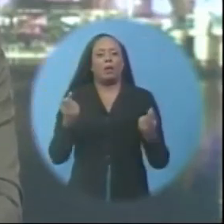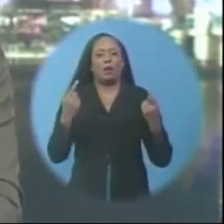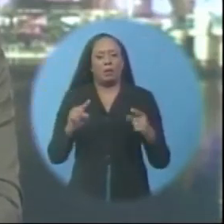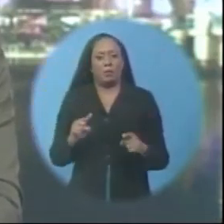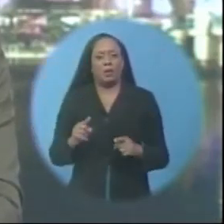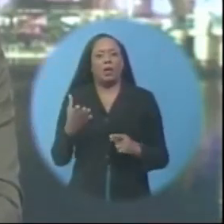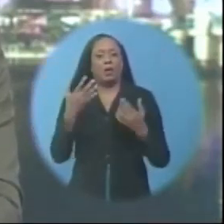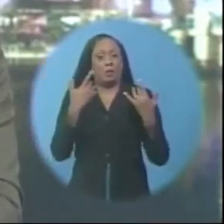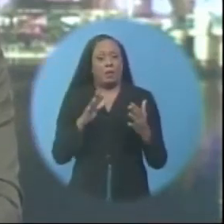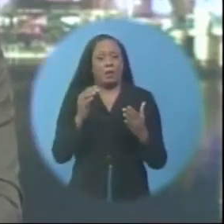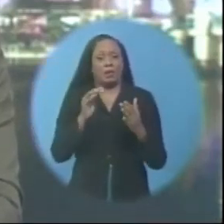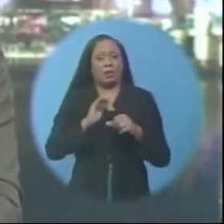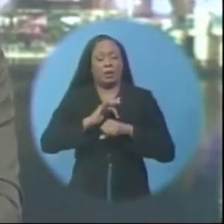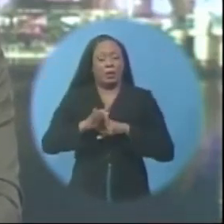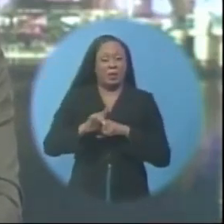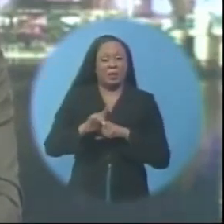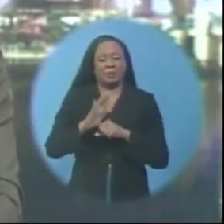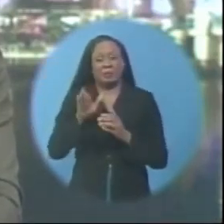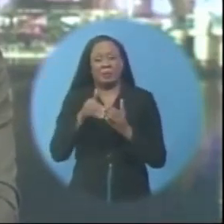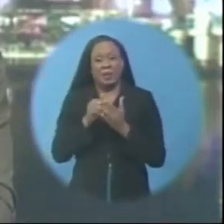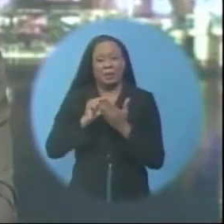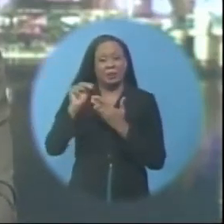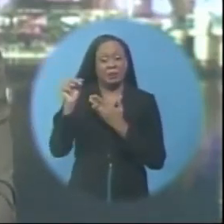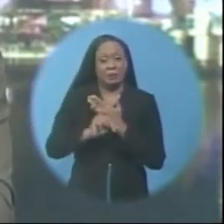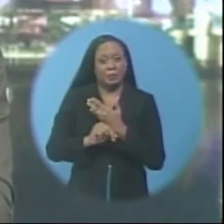will be completed by early to mid-November.